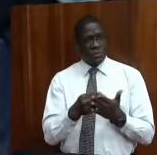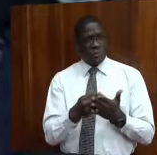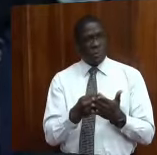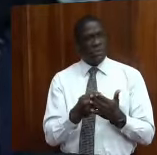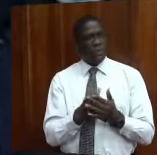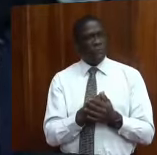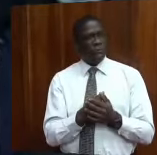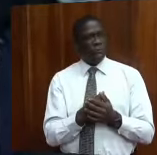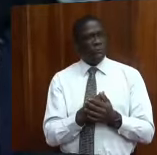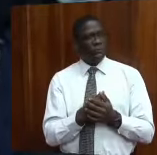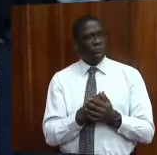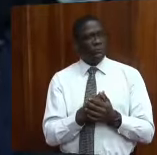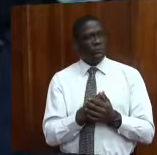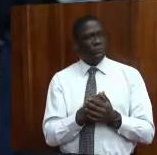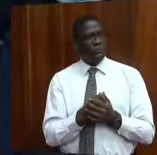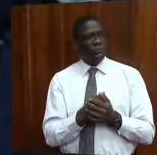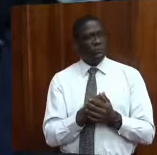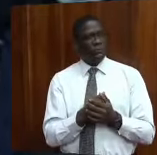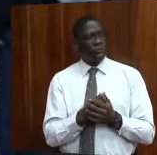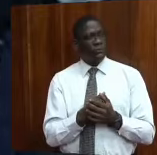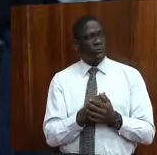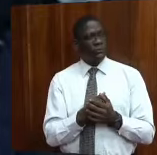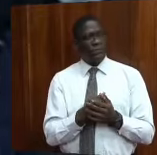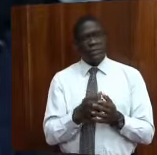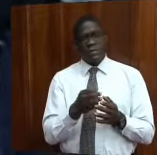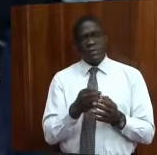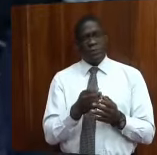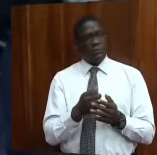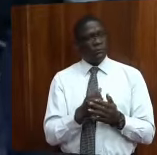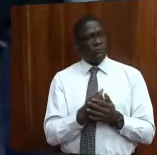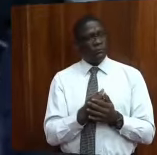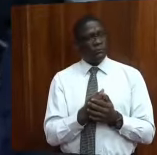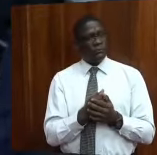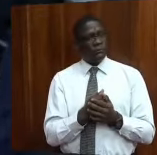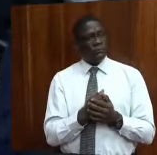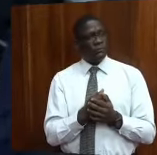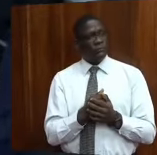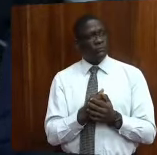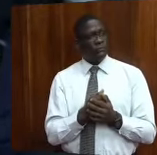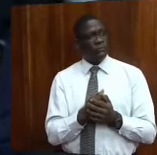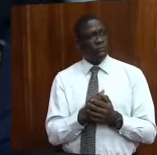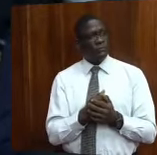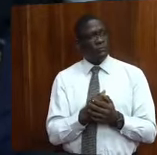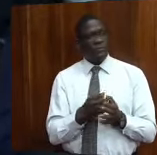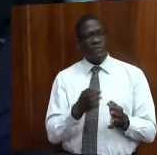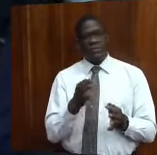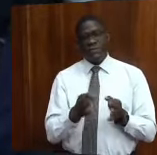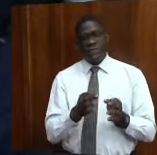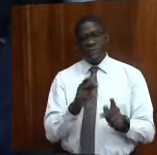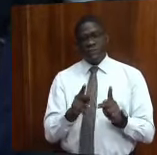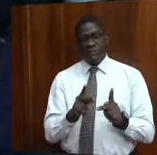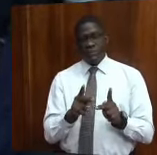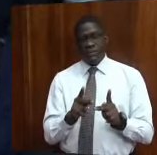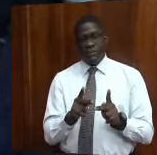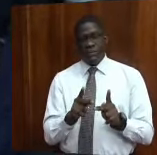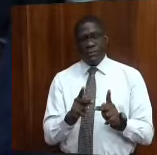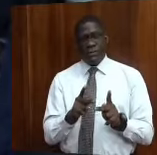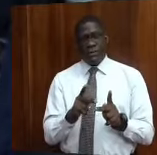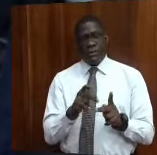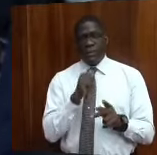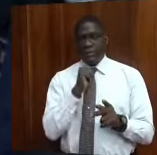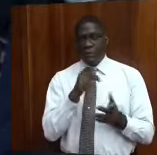are encouraged to contact the Internal Revenue to agree on workable arrangements to settle outstanding VAT liabilities.